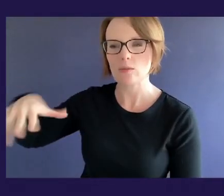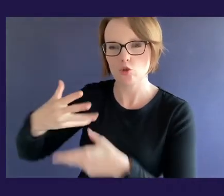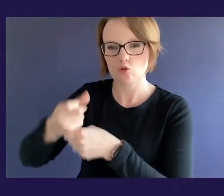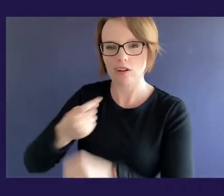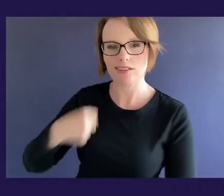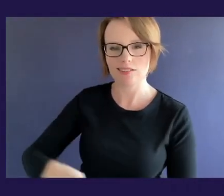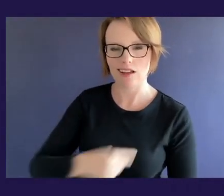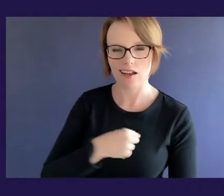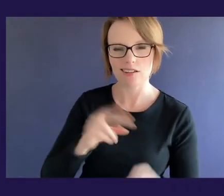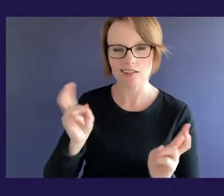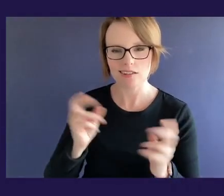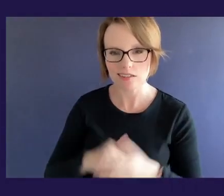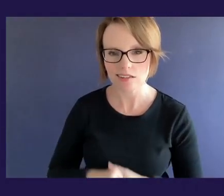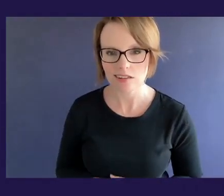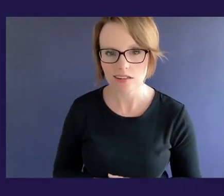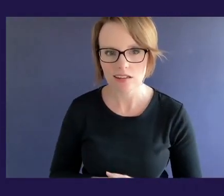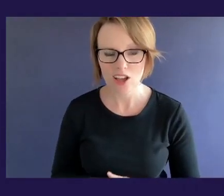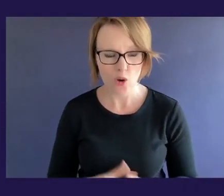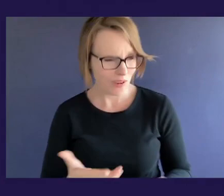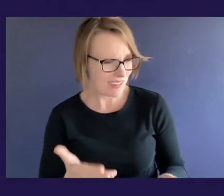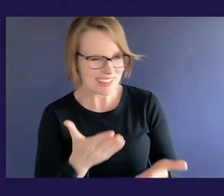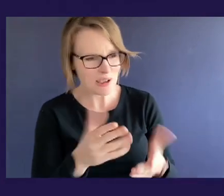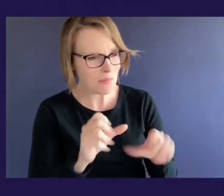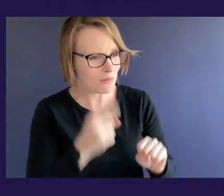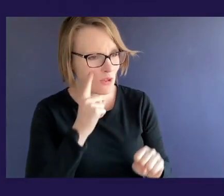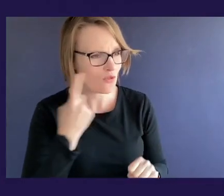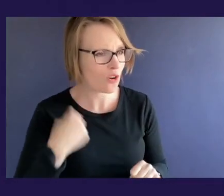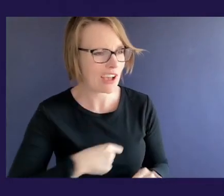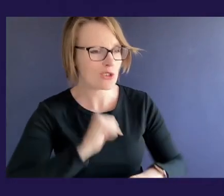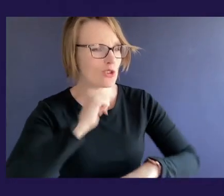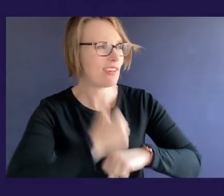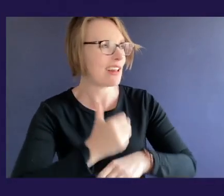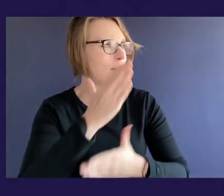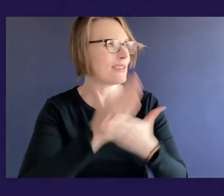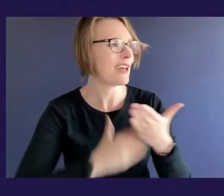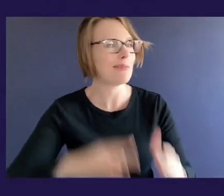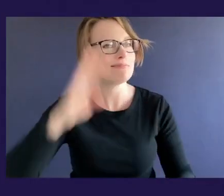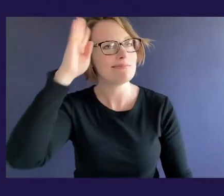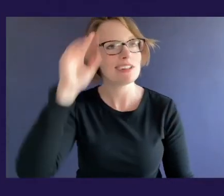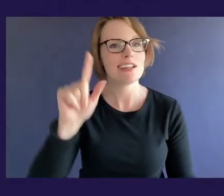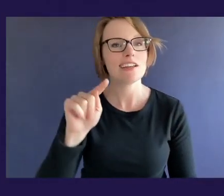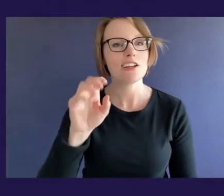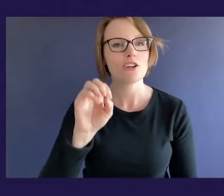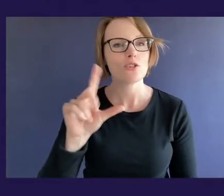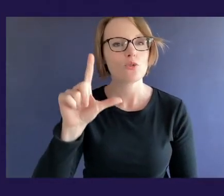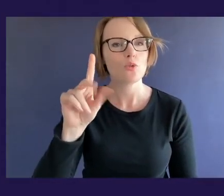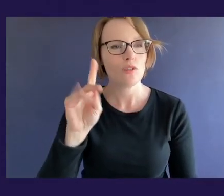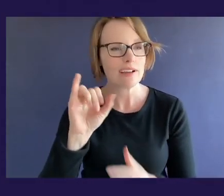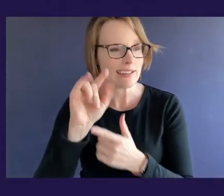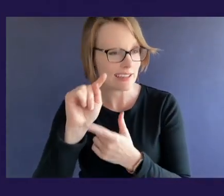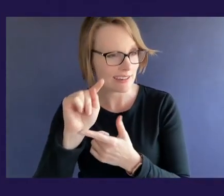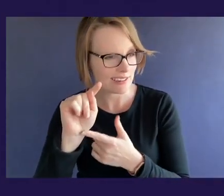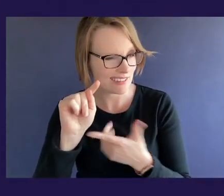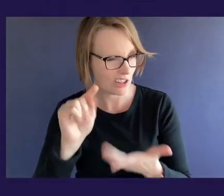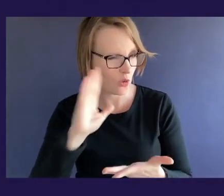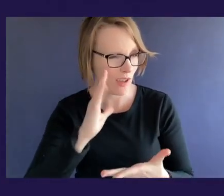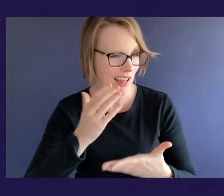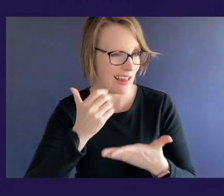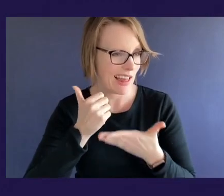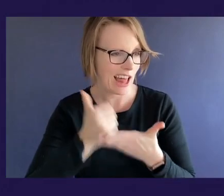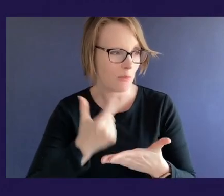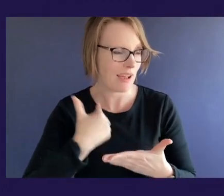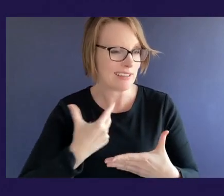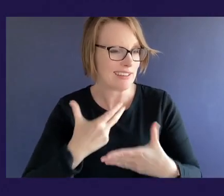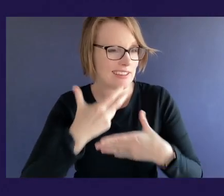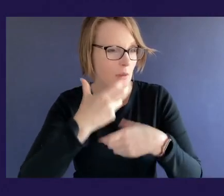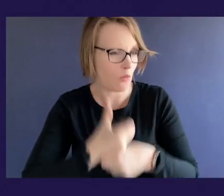is it possible to have some kind of toolkit that's summarizing all the themes from these two presentations and make